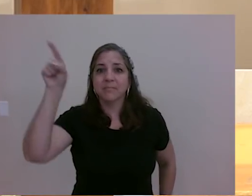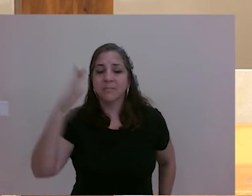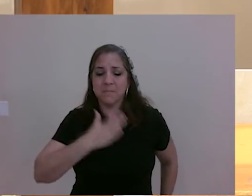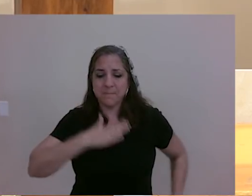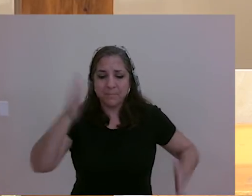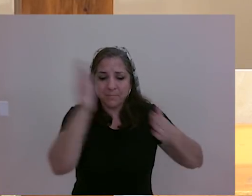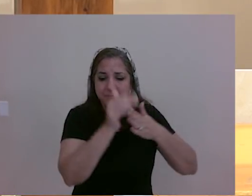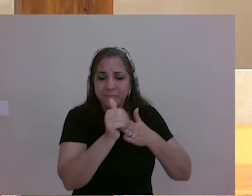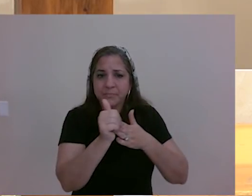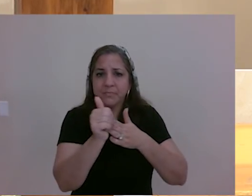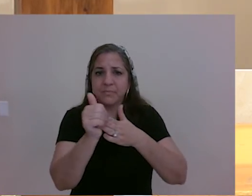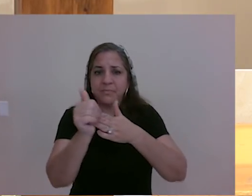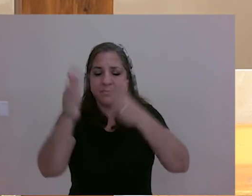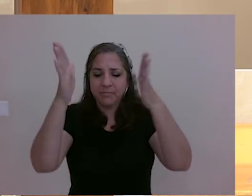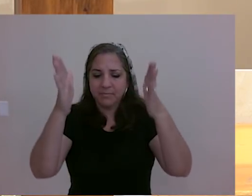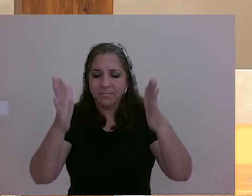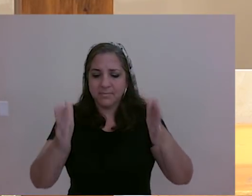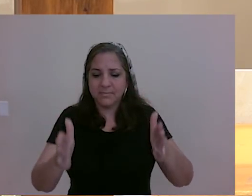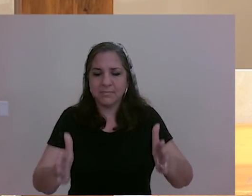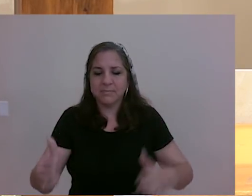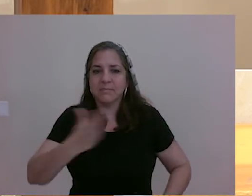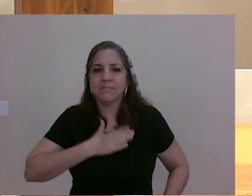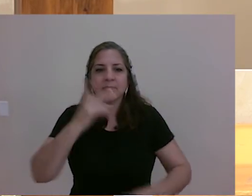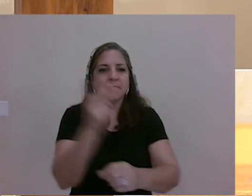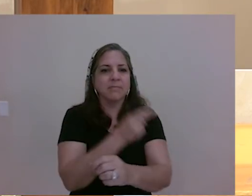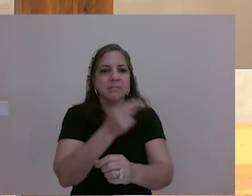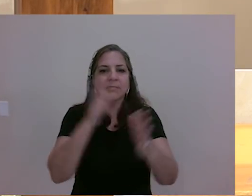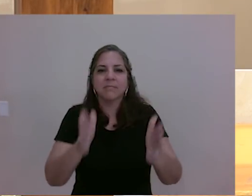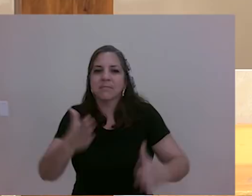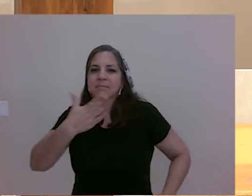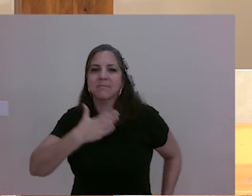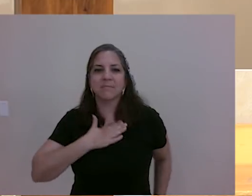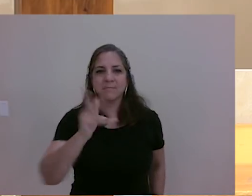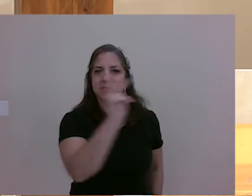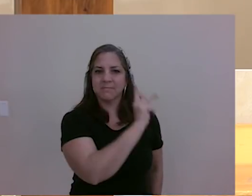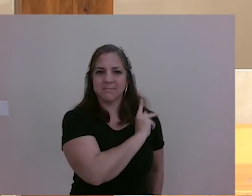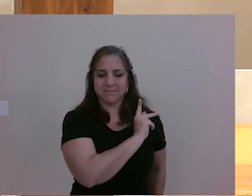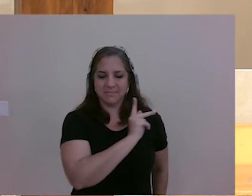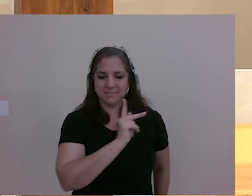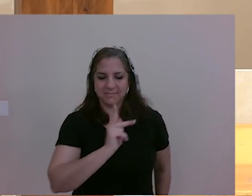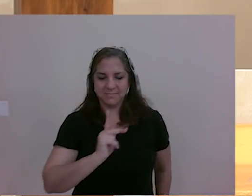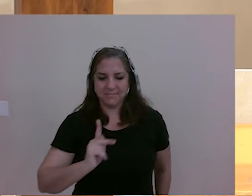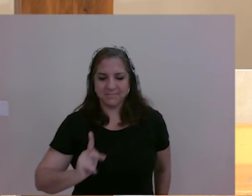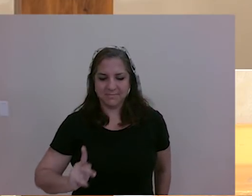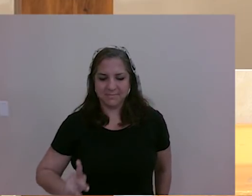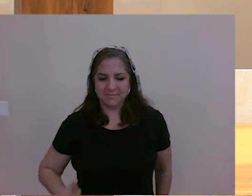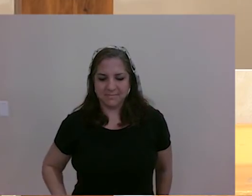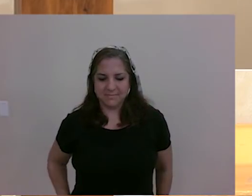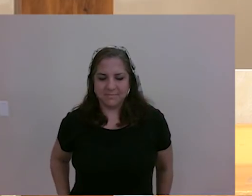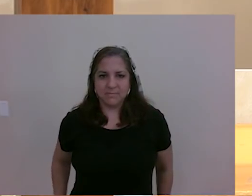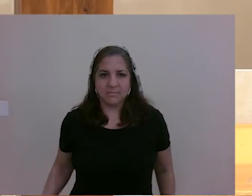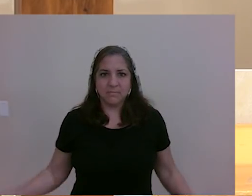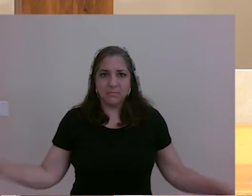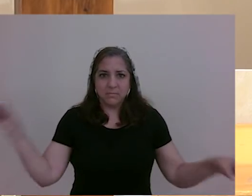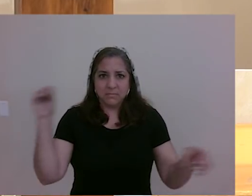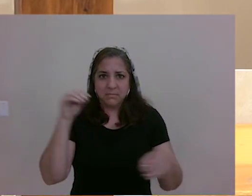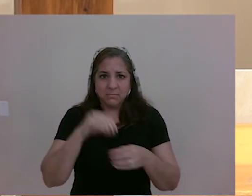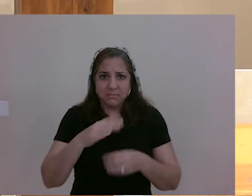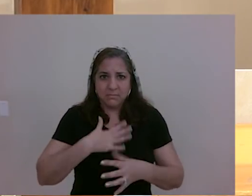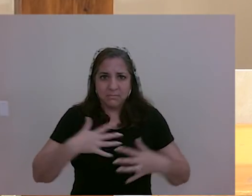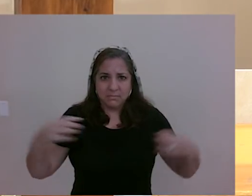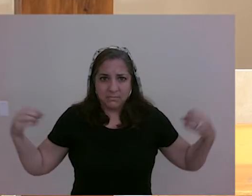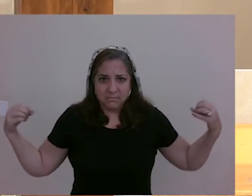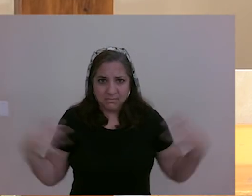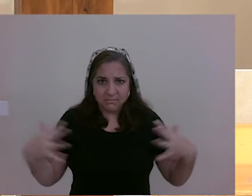want. He is my guide, my shepherd and my king.